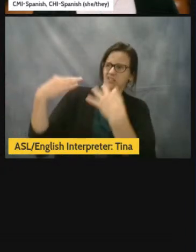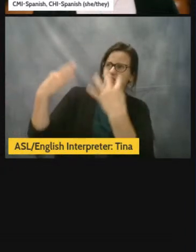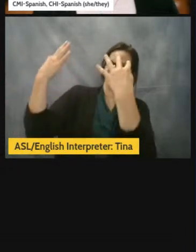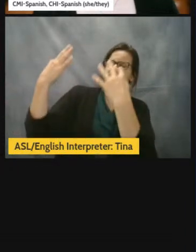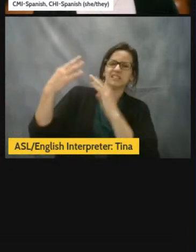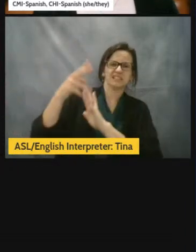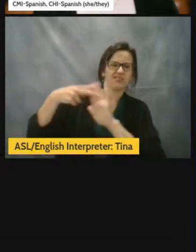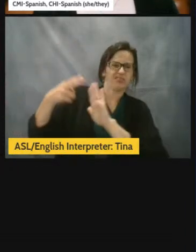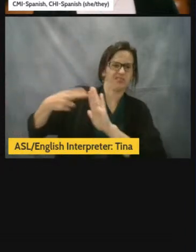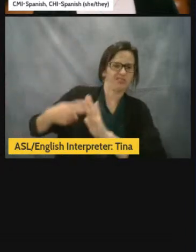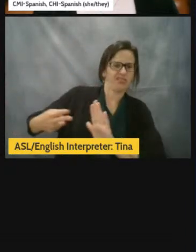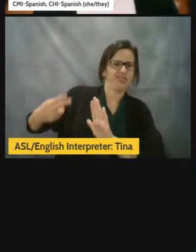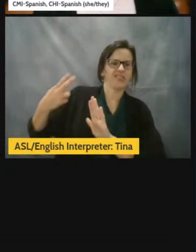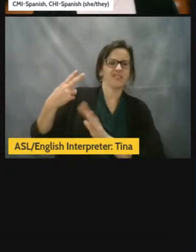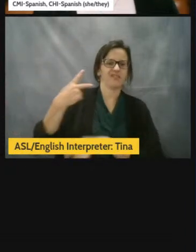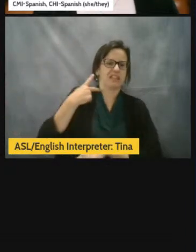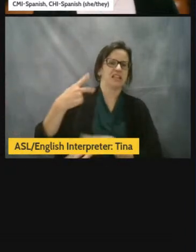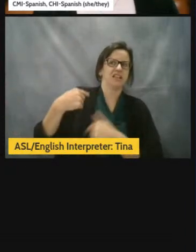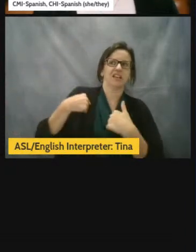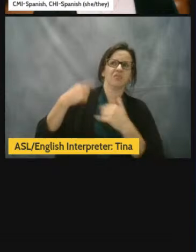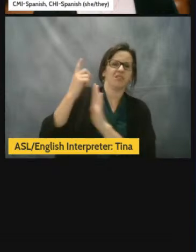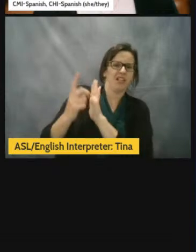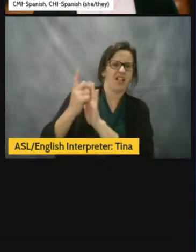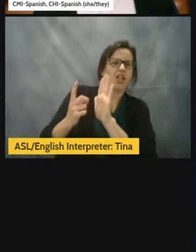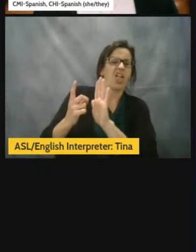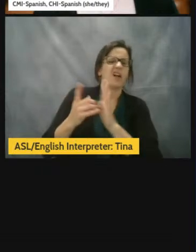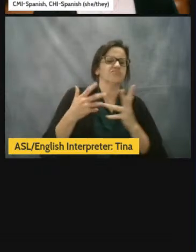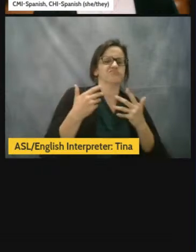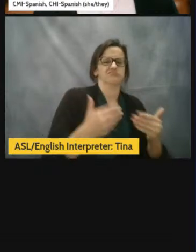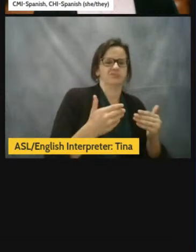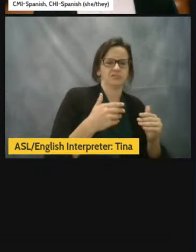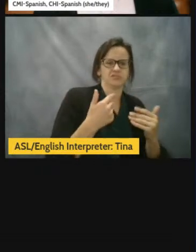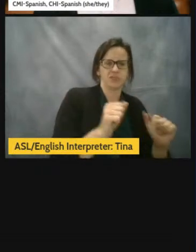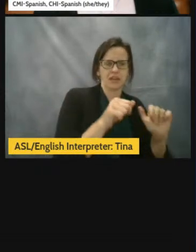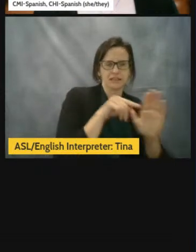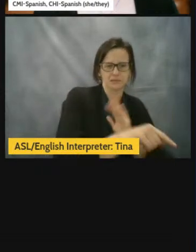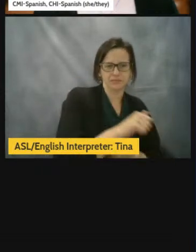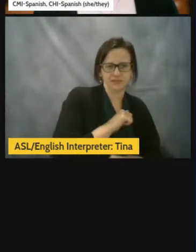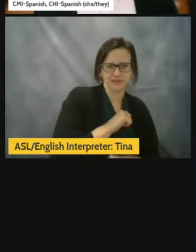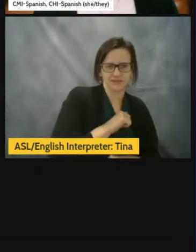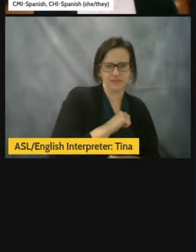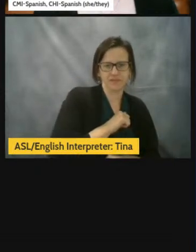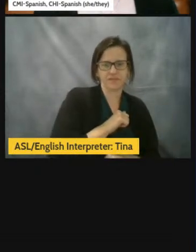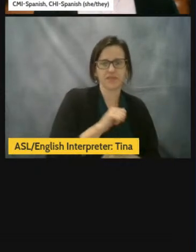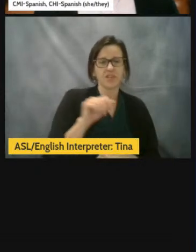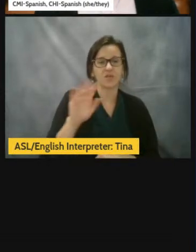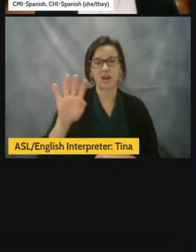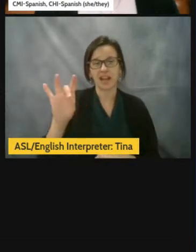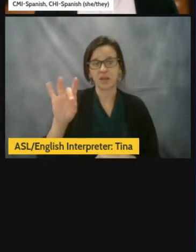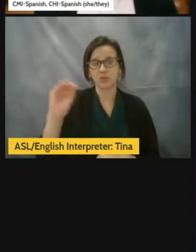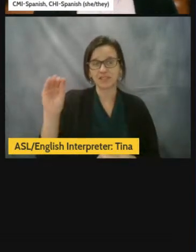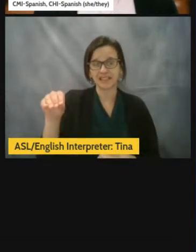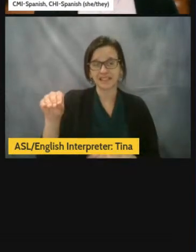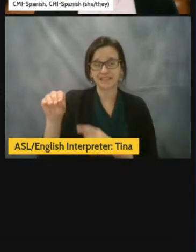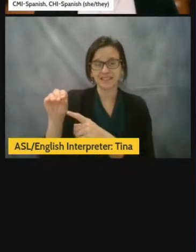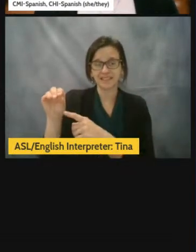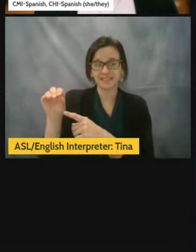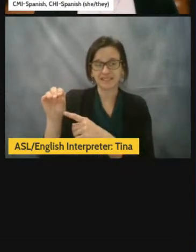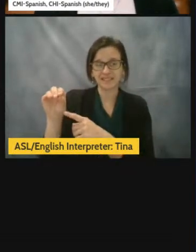48% of intersex youth seriously considered suicide in the last year. 19% attempted.